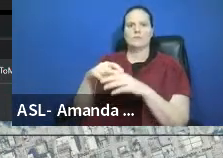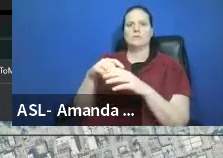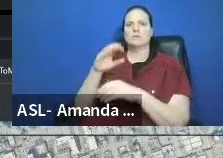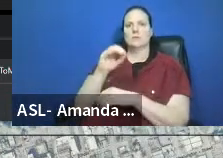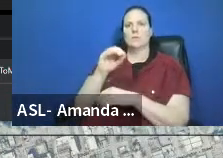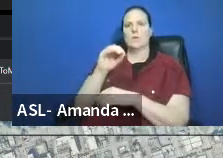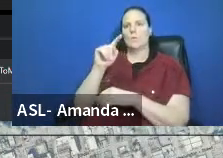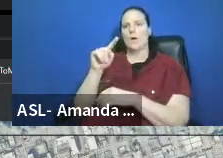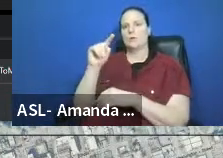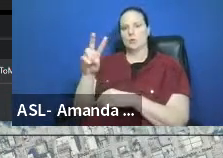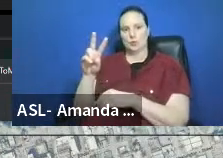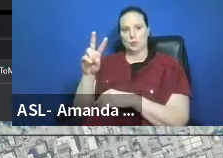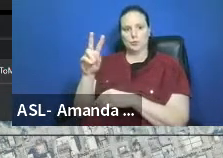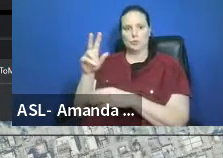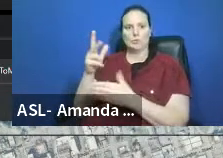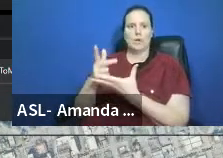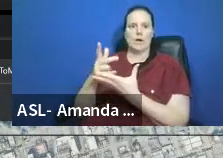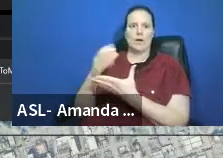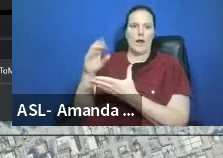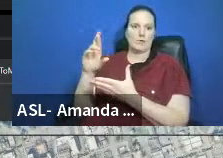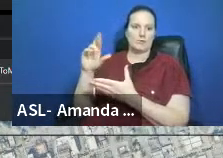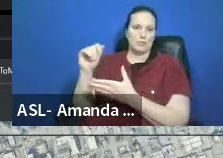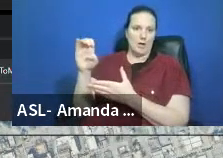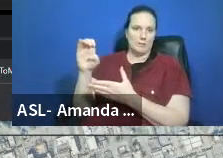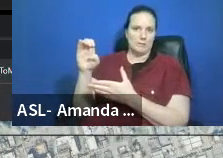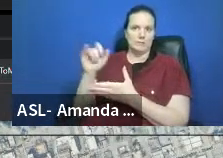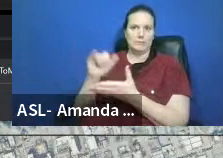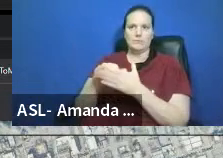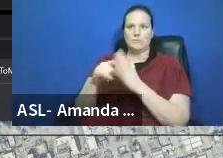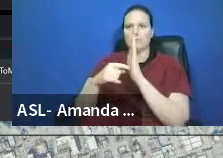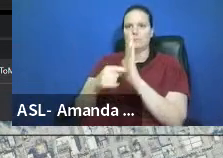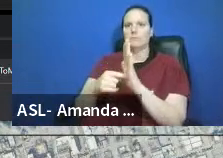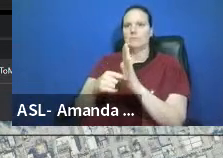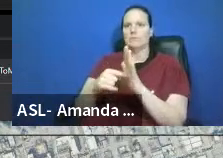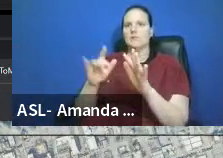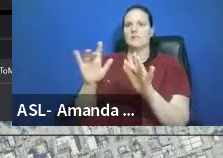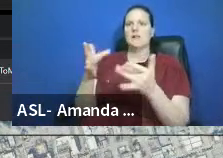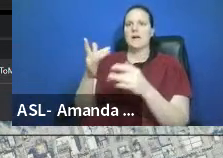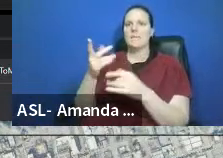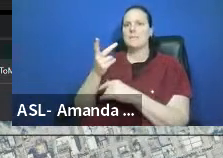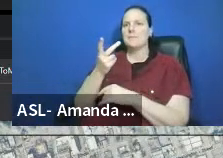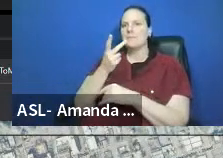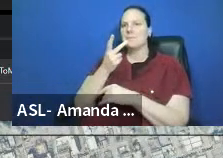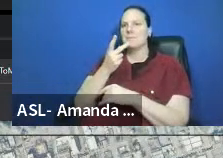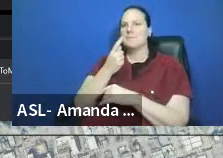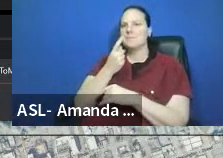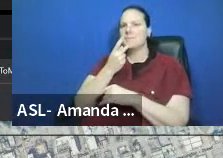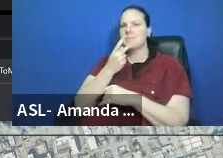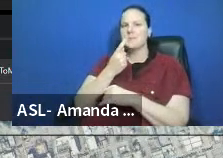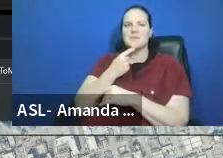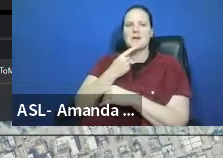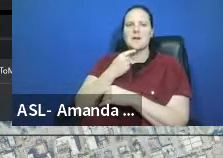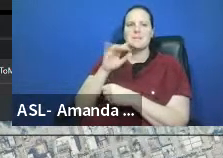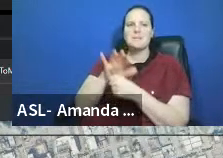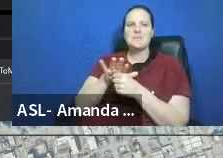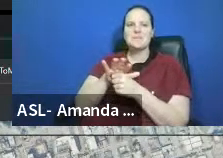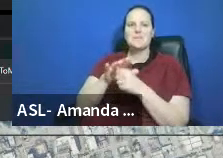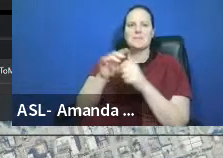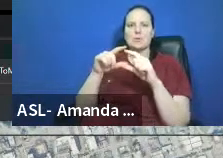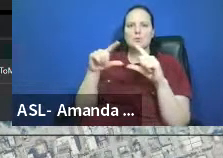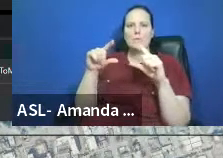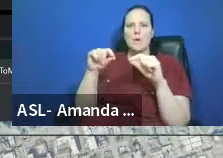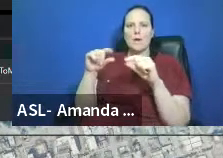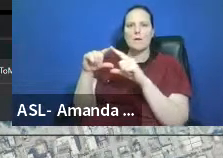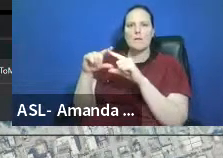or 2. Park and rides, and those are shown in these lighter reddish pink colored squares